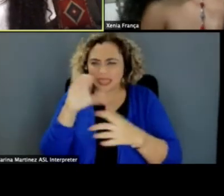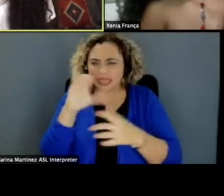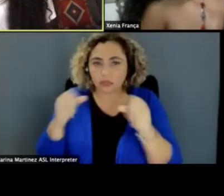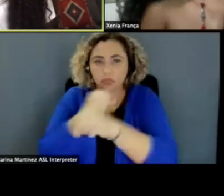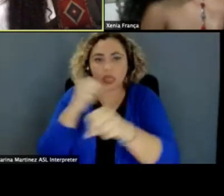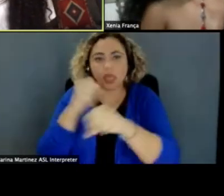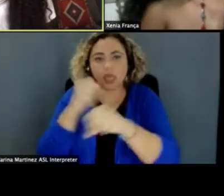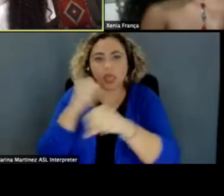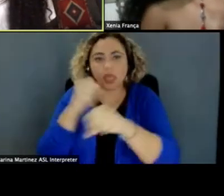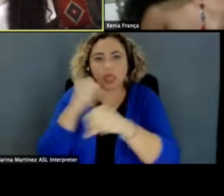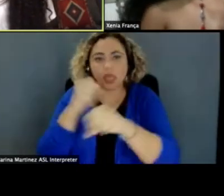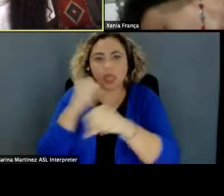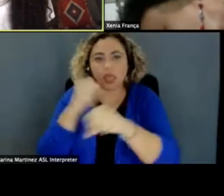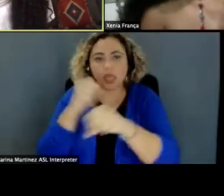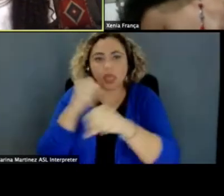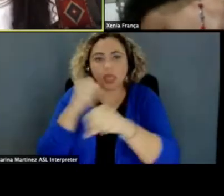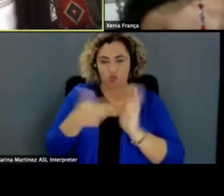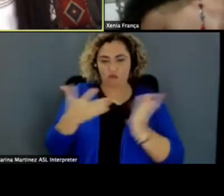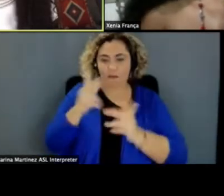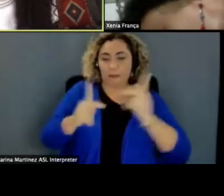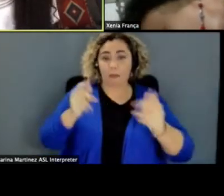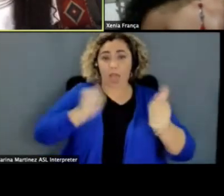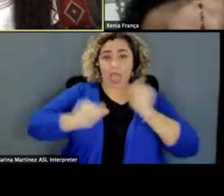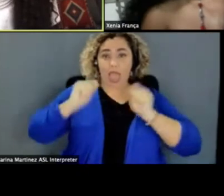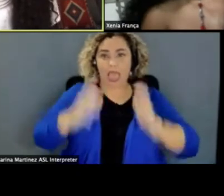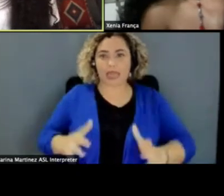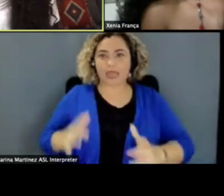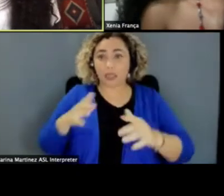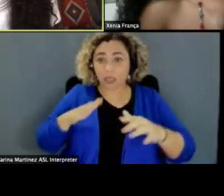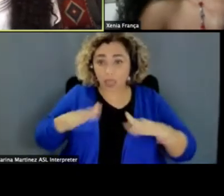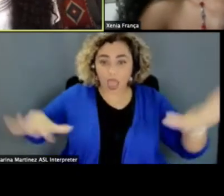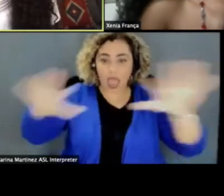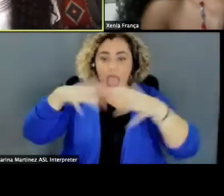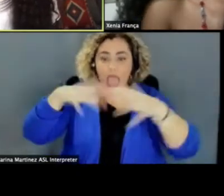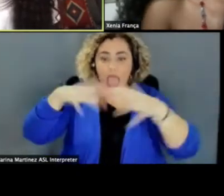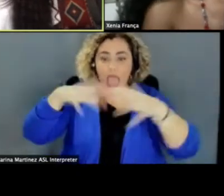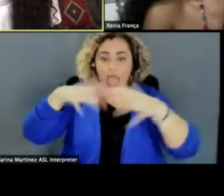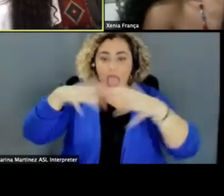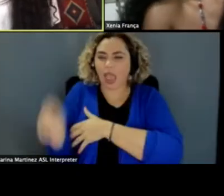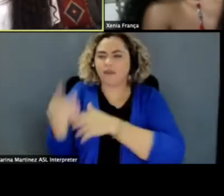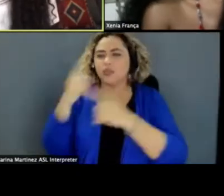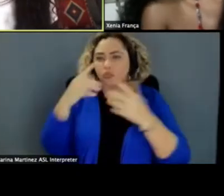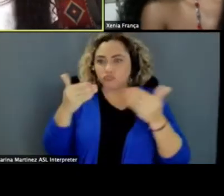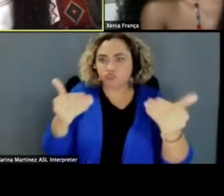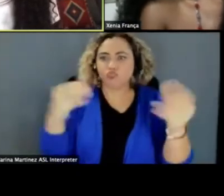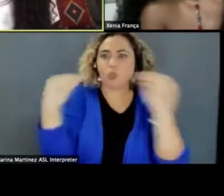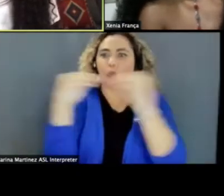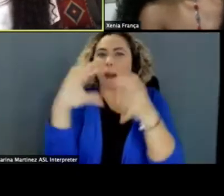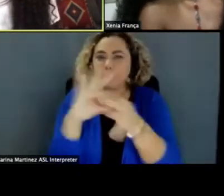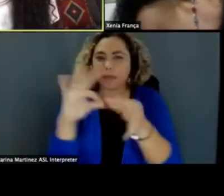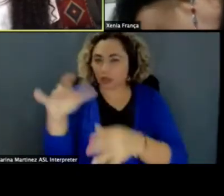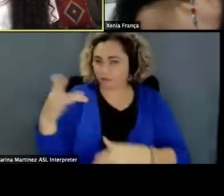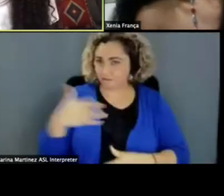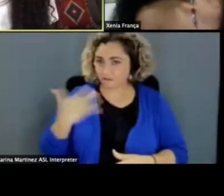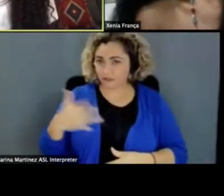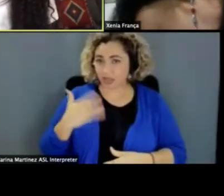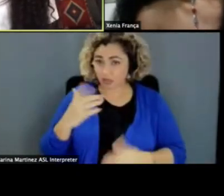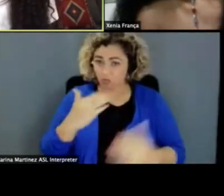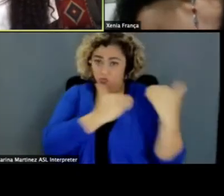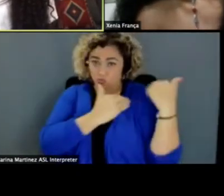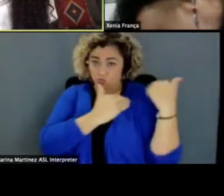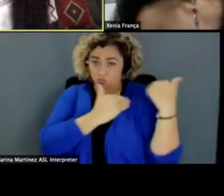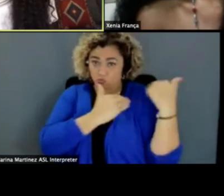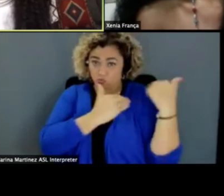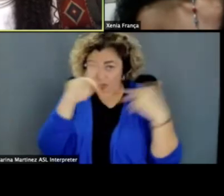Black artists have throughout the diaspora to amplify these messages? And do you feel that there's a responsibility for